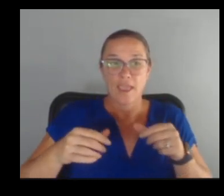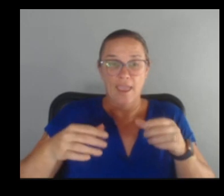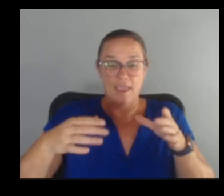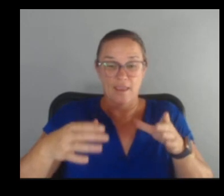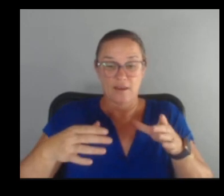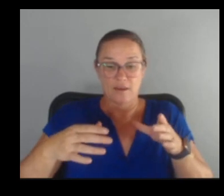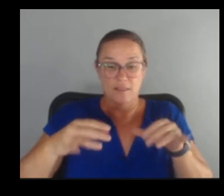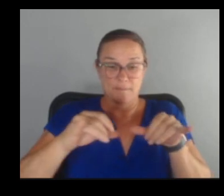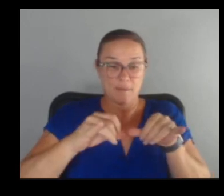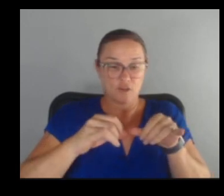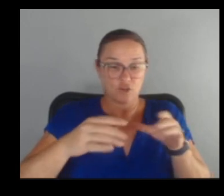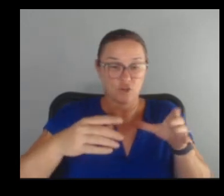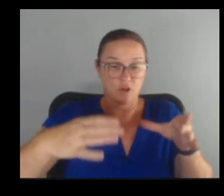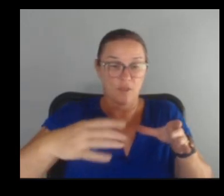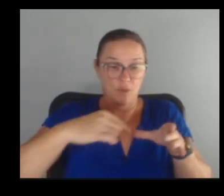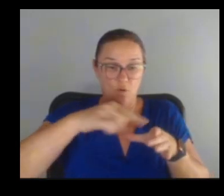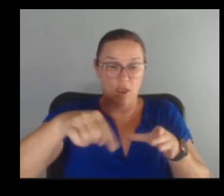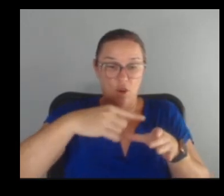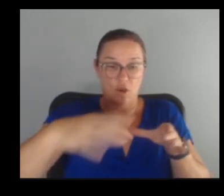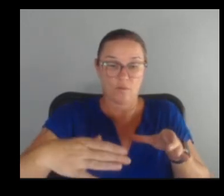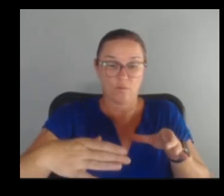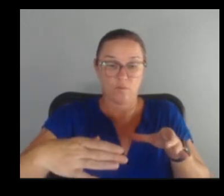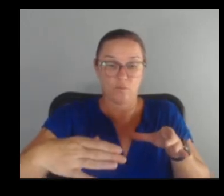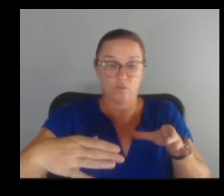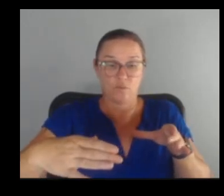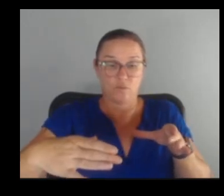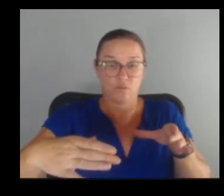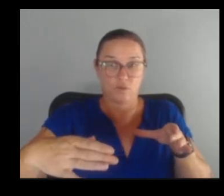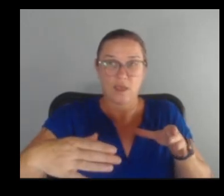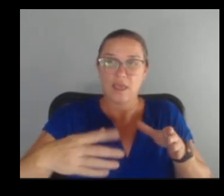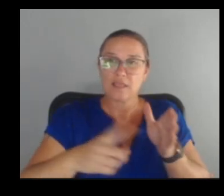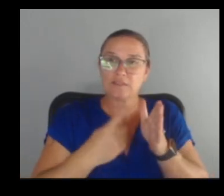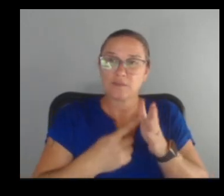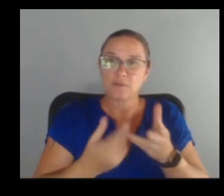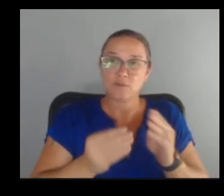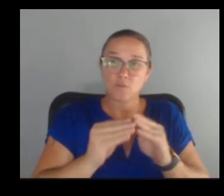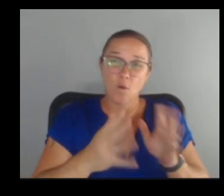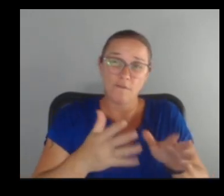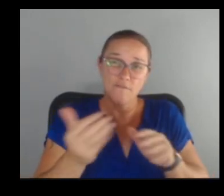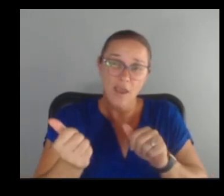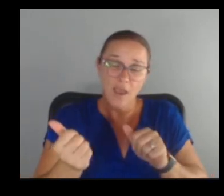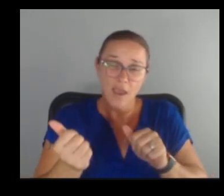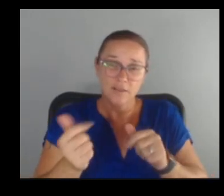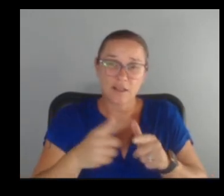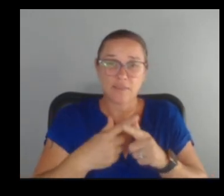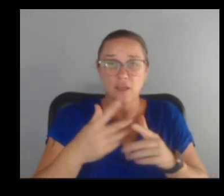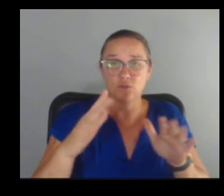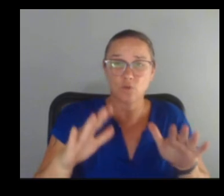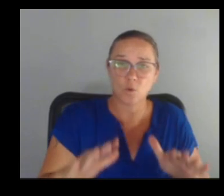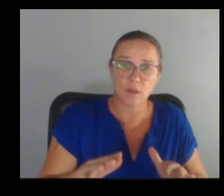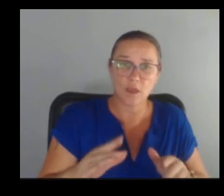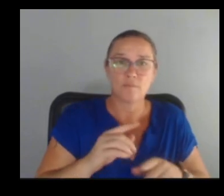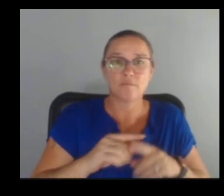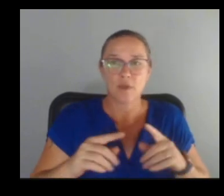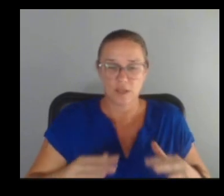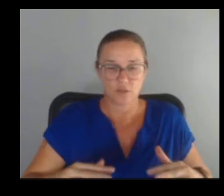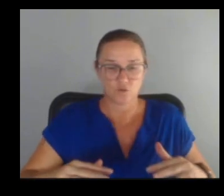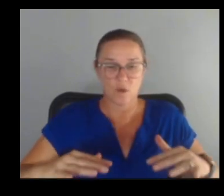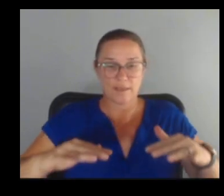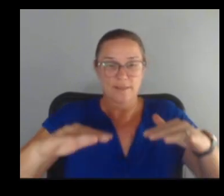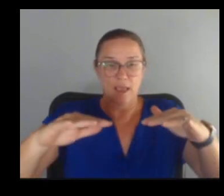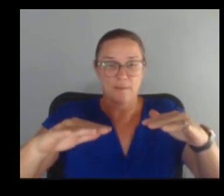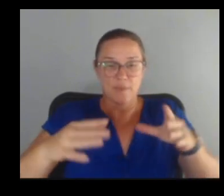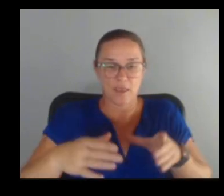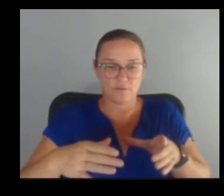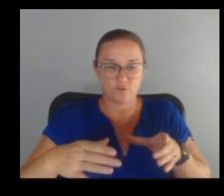extend, sometimes a little more quickly, sometimes a little more slowly, while it continues to rise as well. So magma continues to